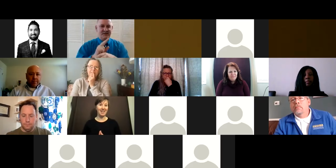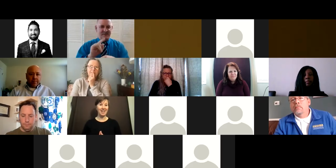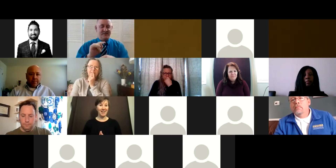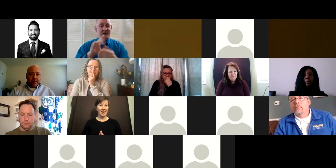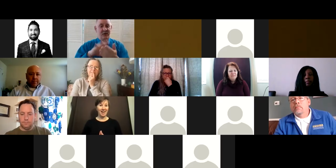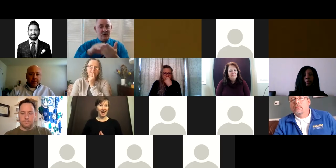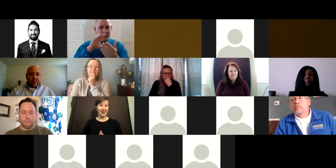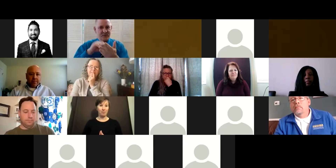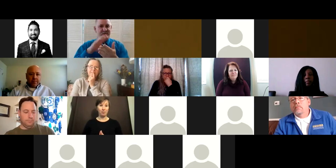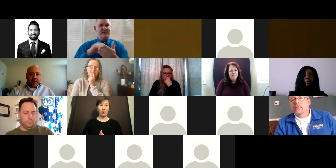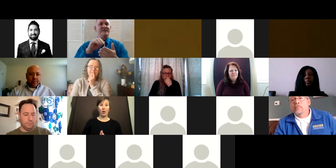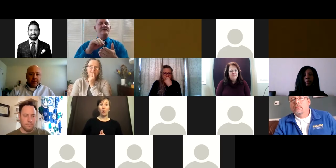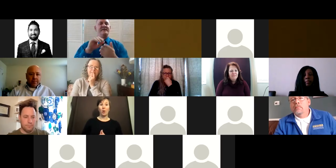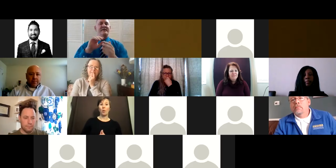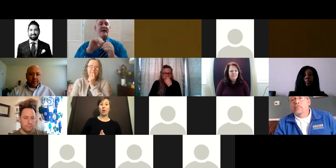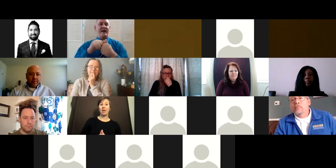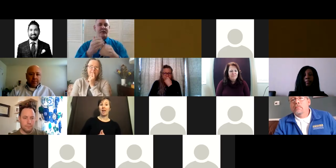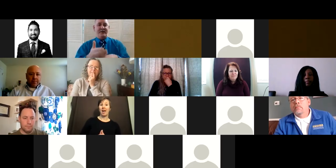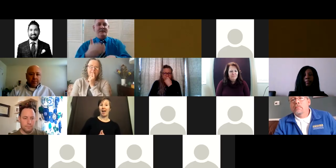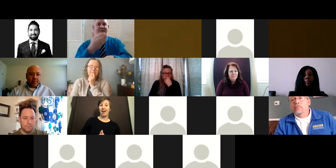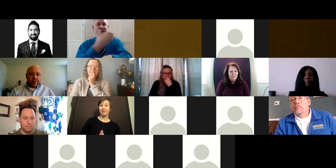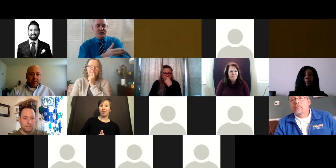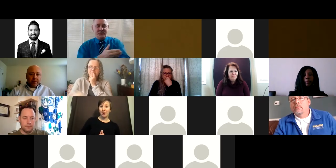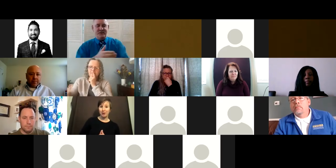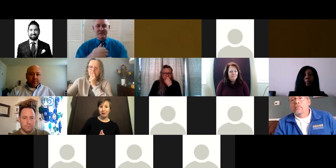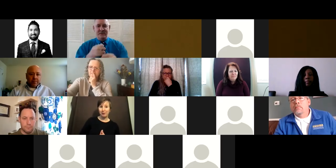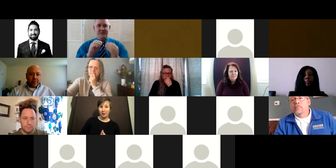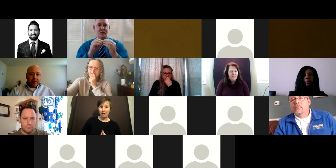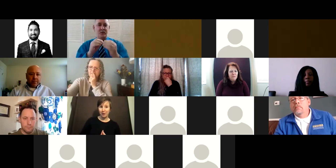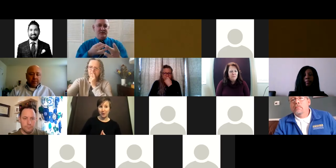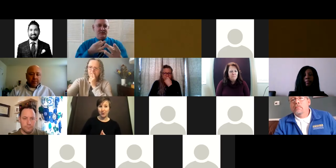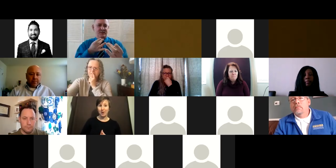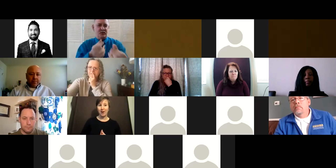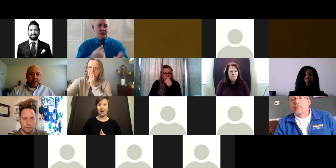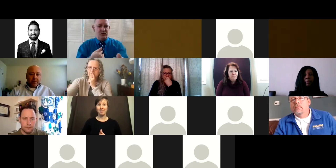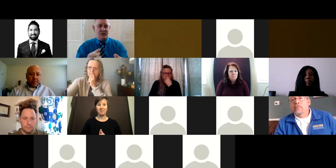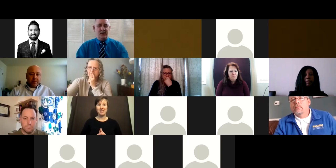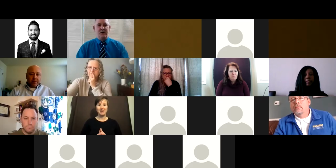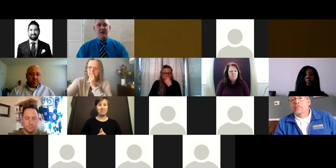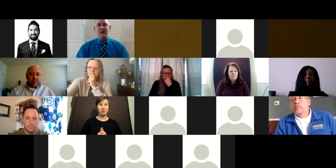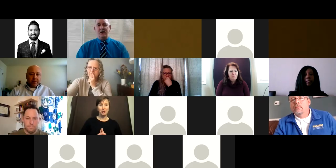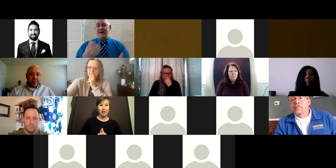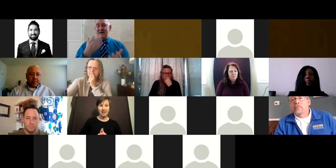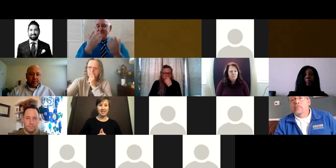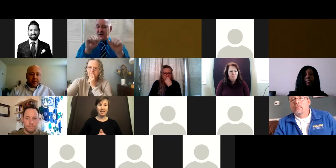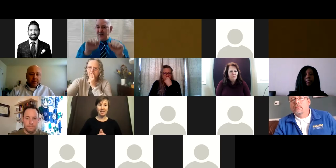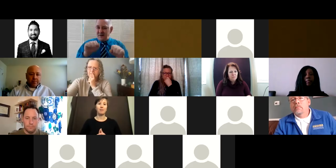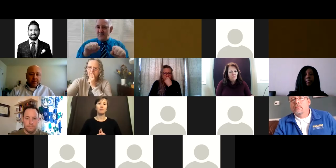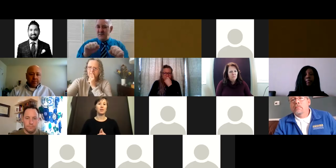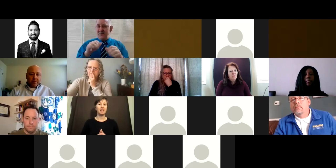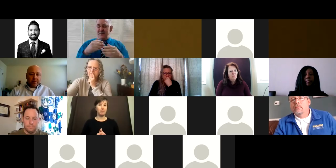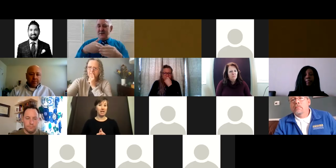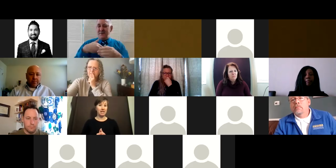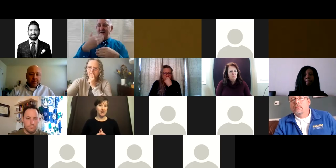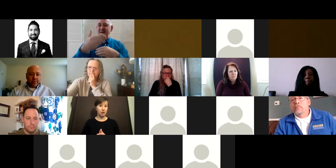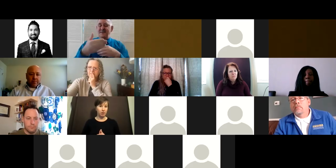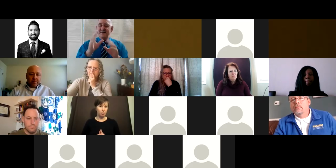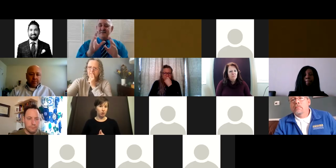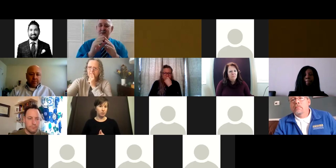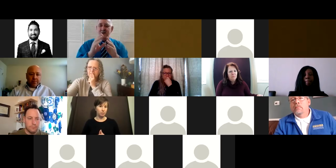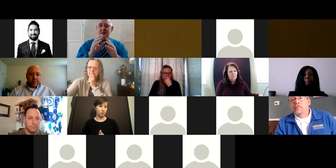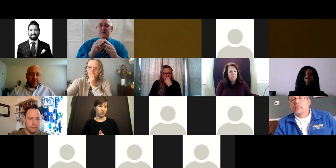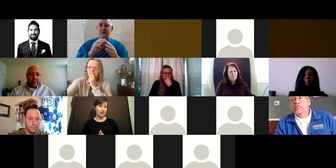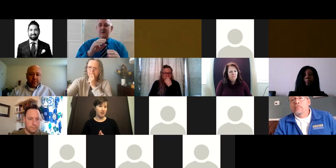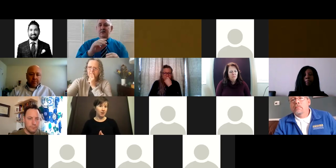meeting, we have learned a few tips and tricks so that the meeting does run